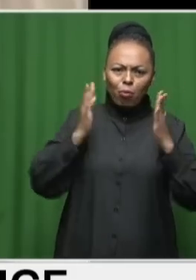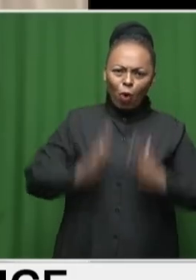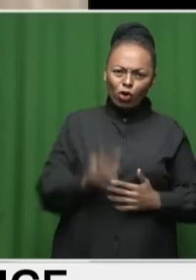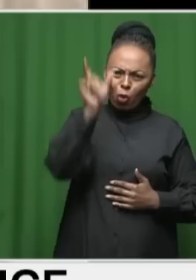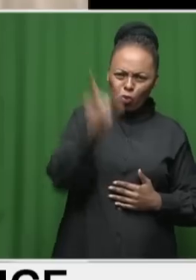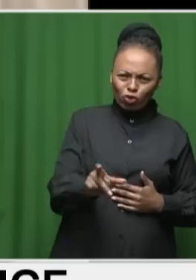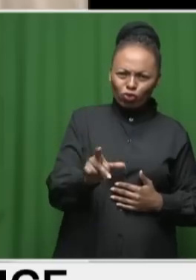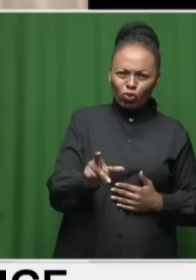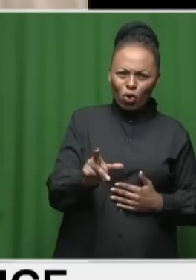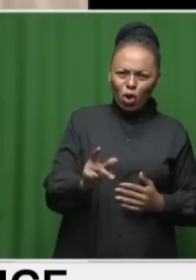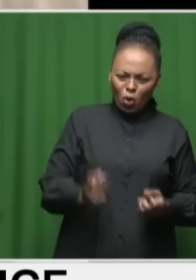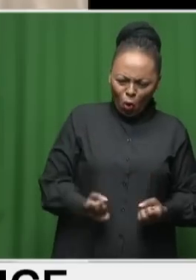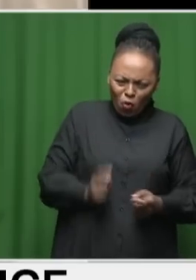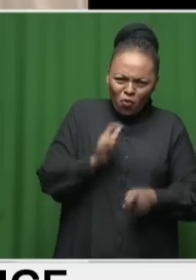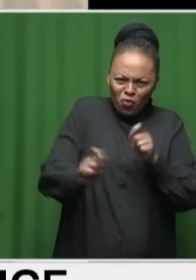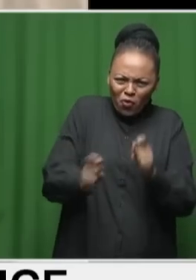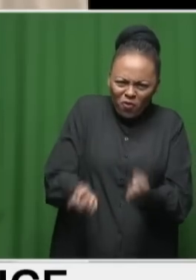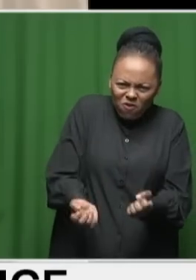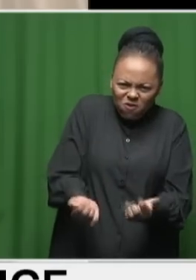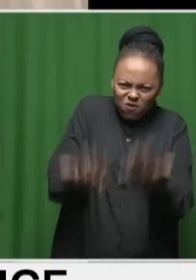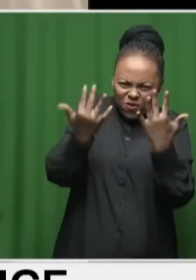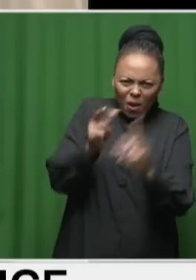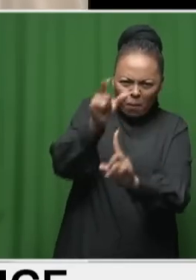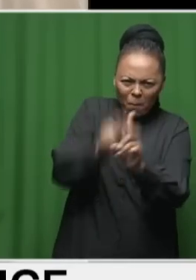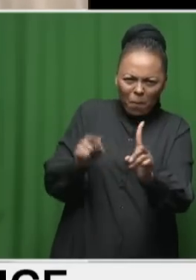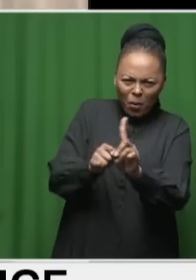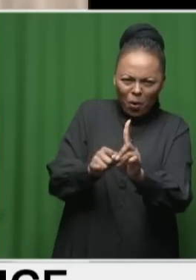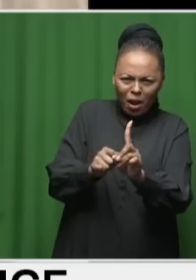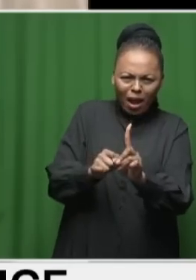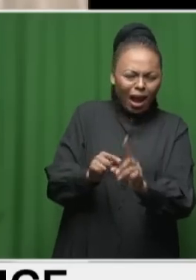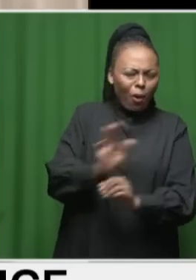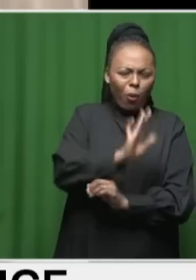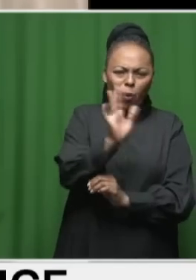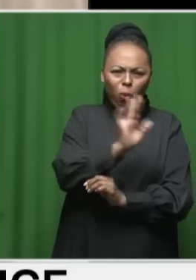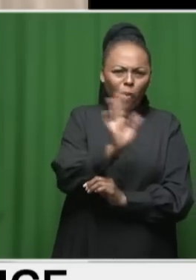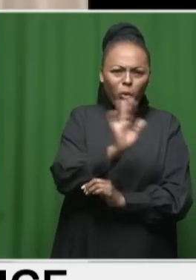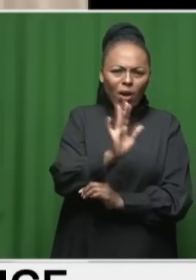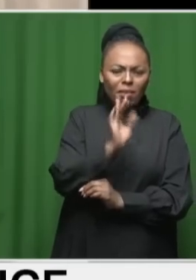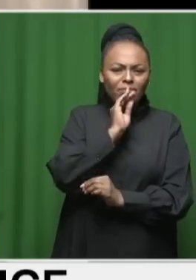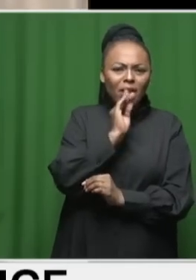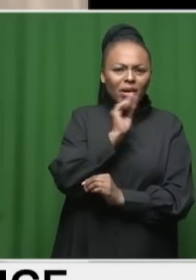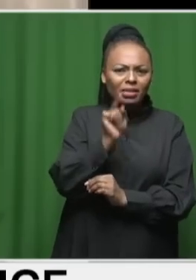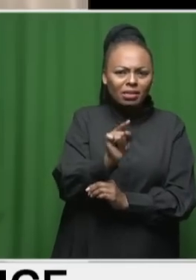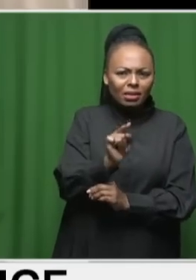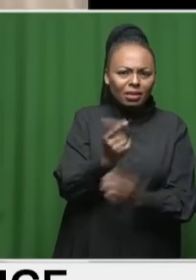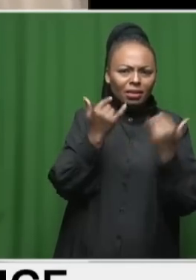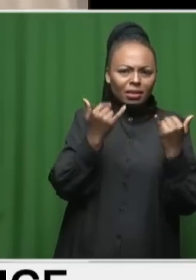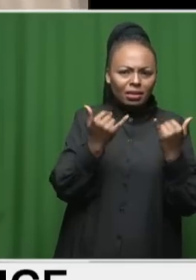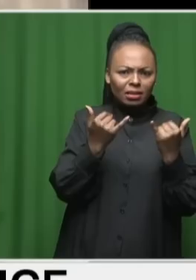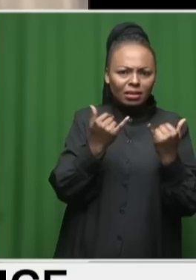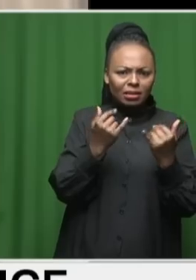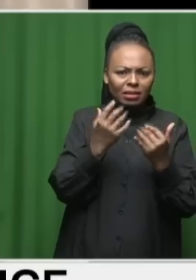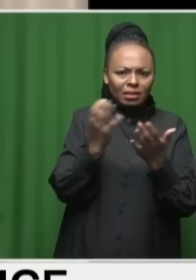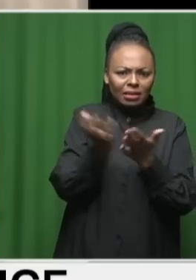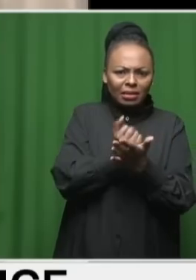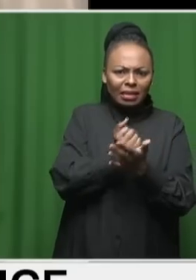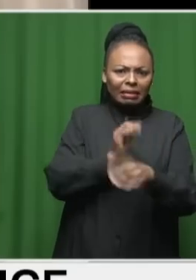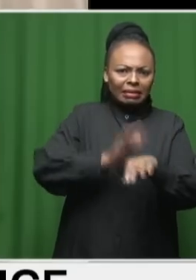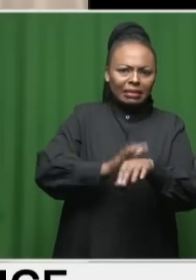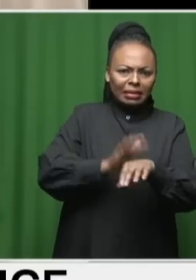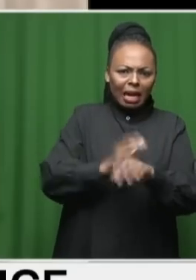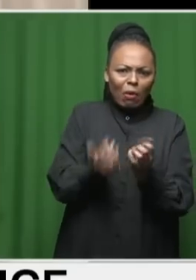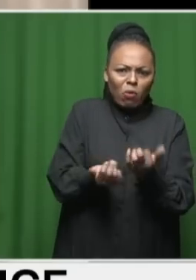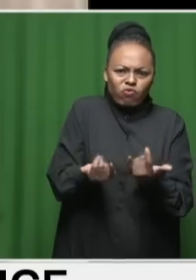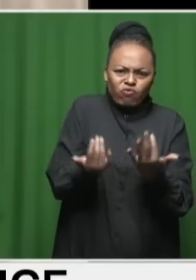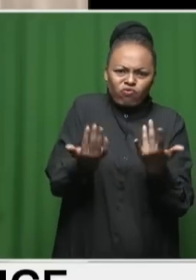it's not a 2-minute thing. You know, they are timed, these people, number one. Number two, smoke inhalation, the prisoners could have died,